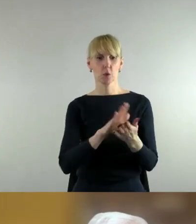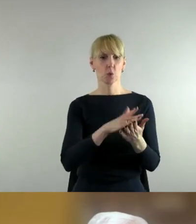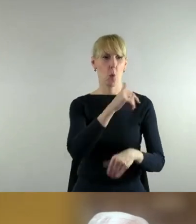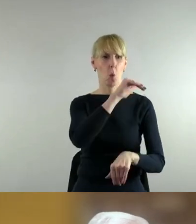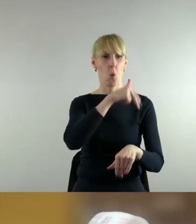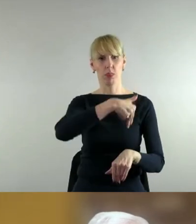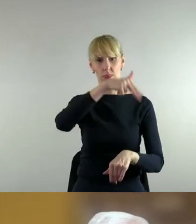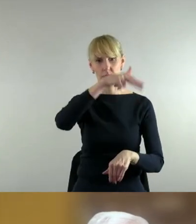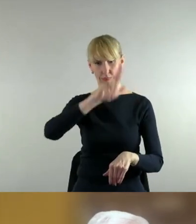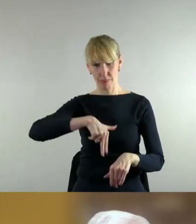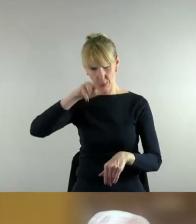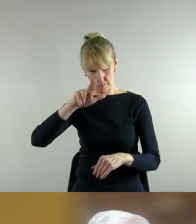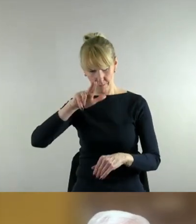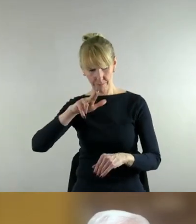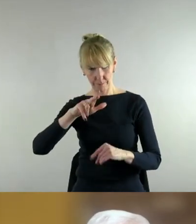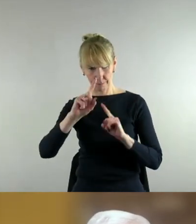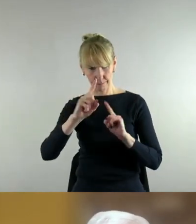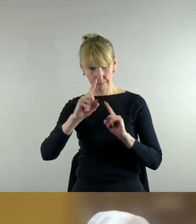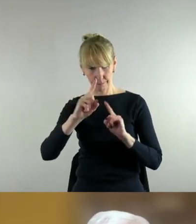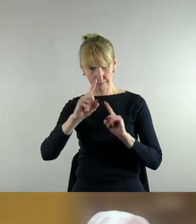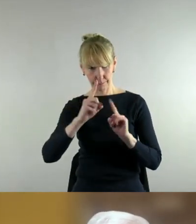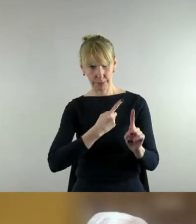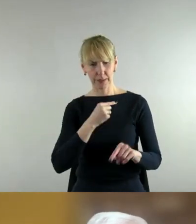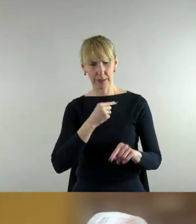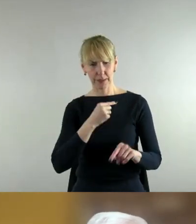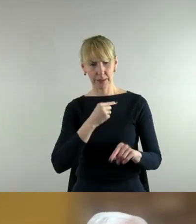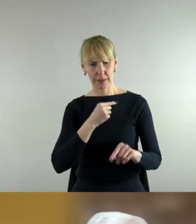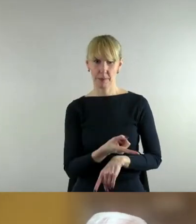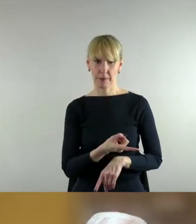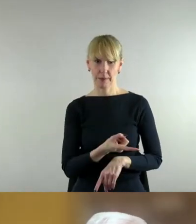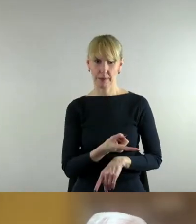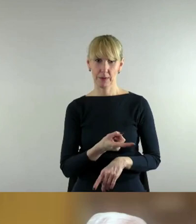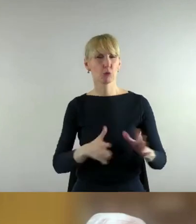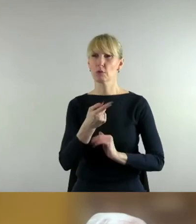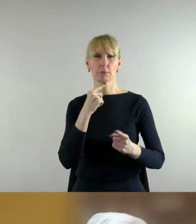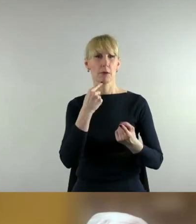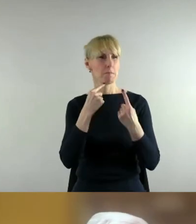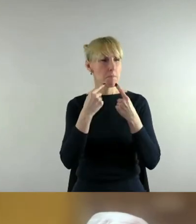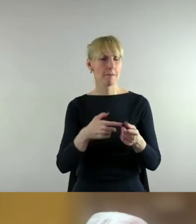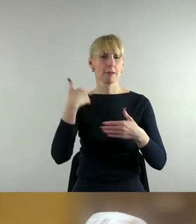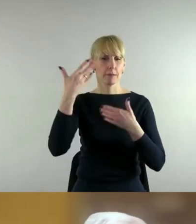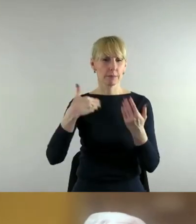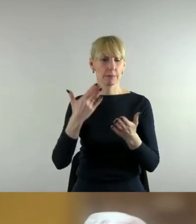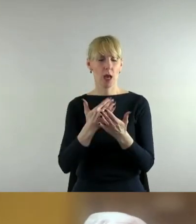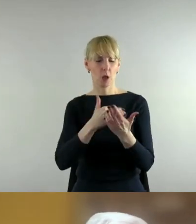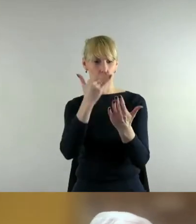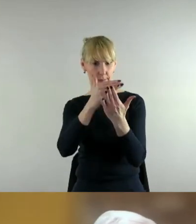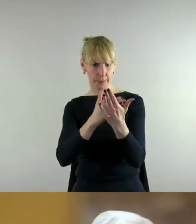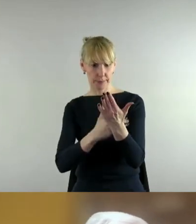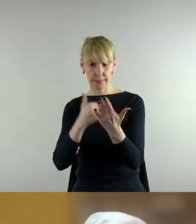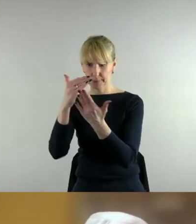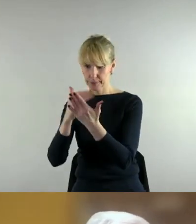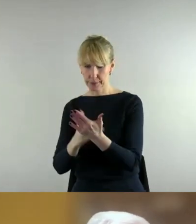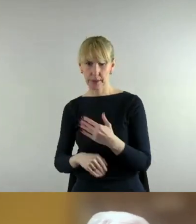time. Big thank you to all our Norwegian colleagues for all those precious comments, all those